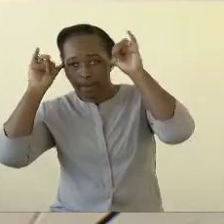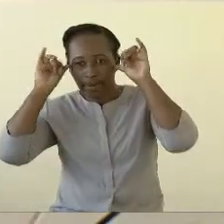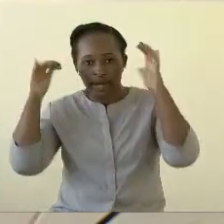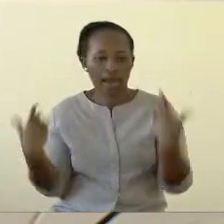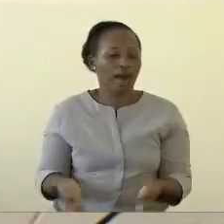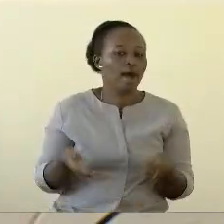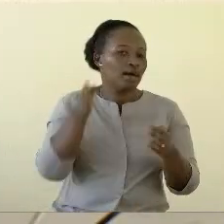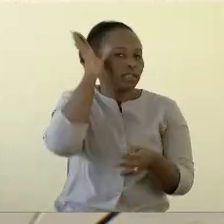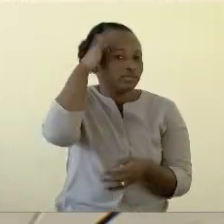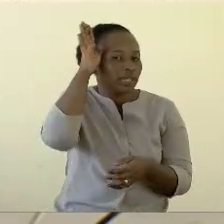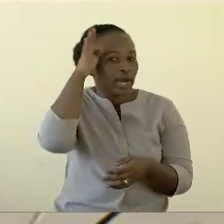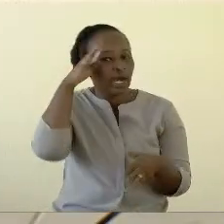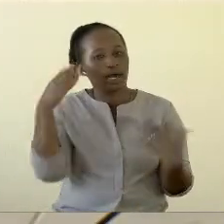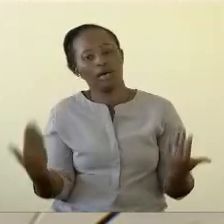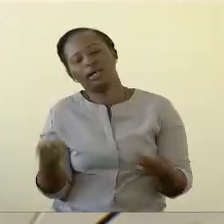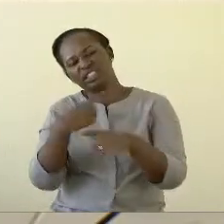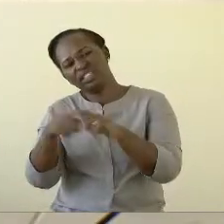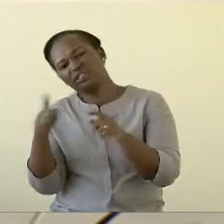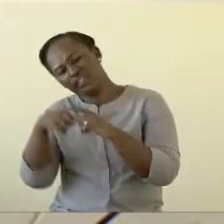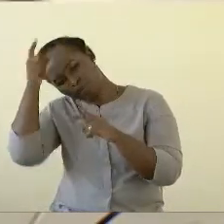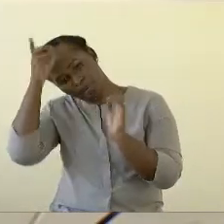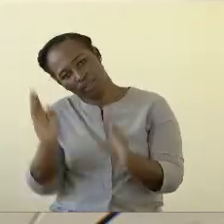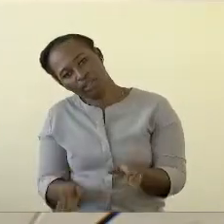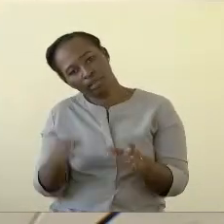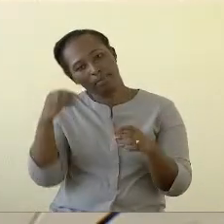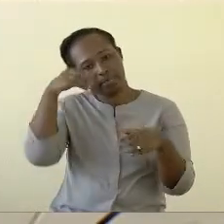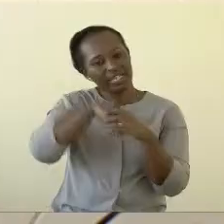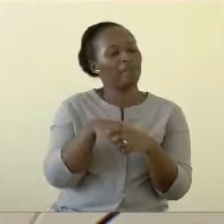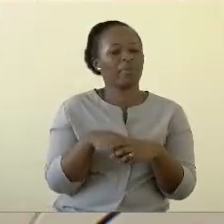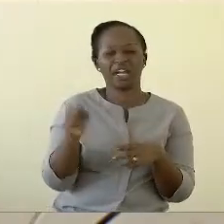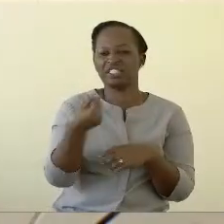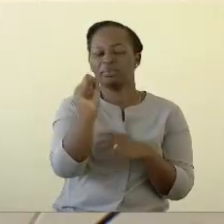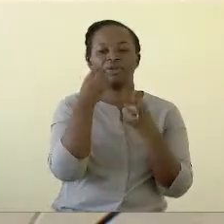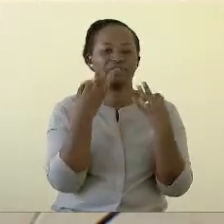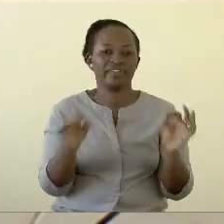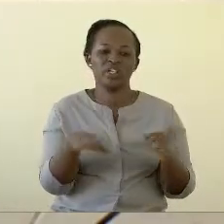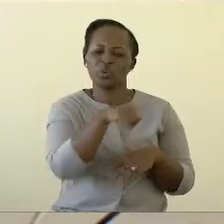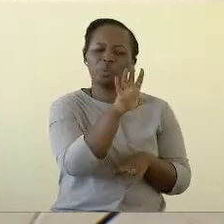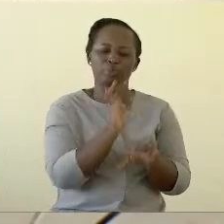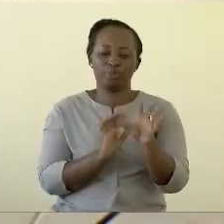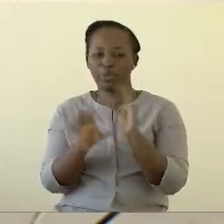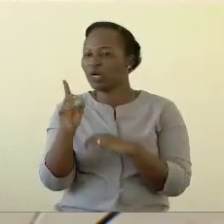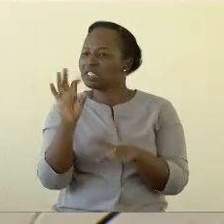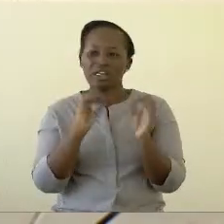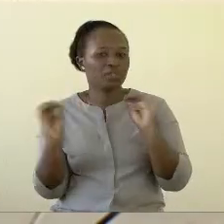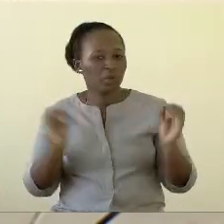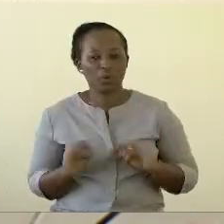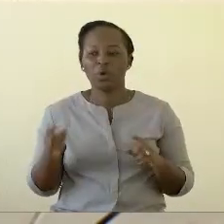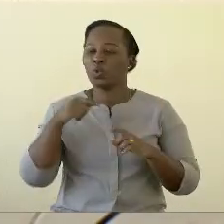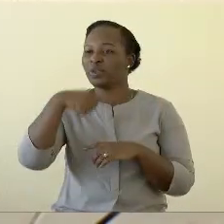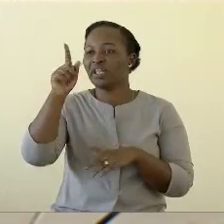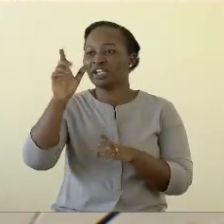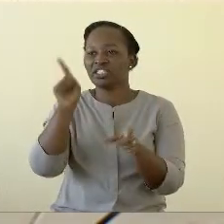and dogs and all the different populations to interbreed freely. You're not selecting. You're not going artificial.